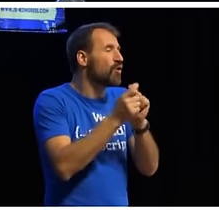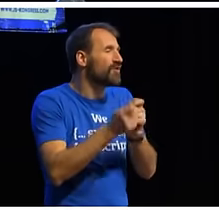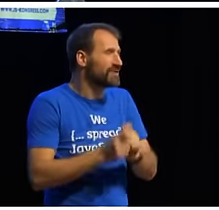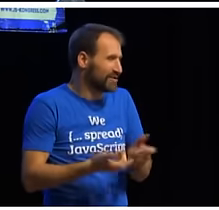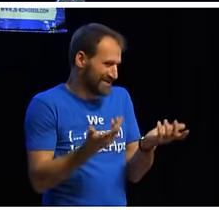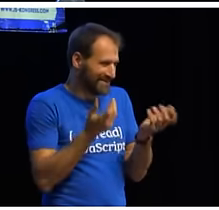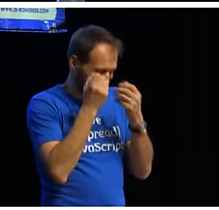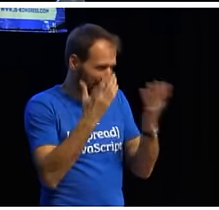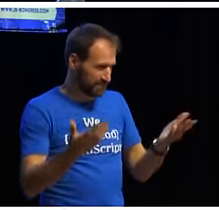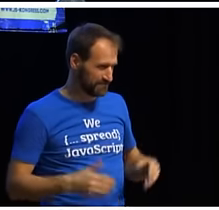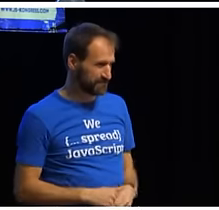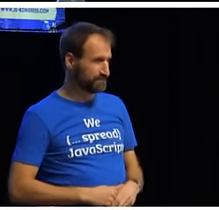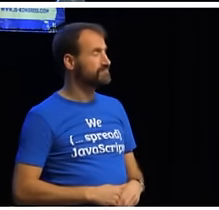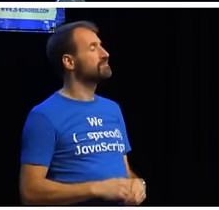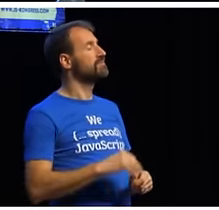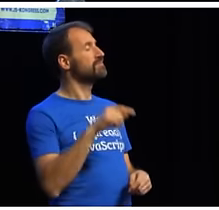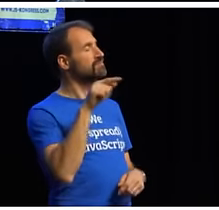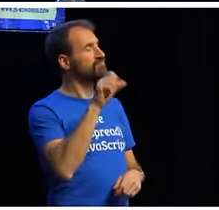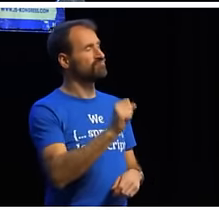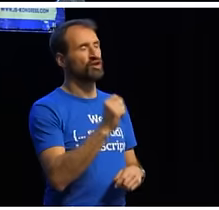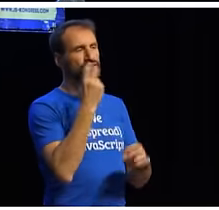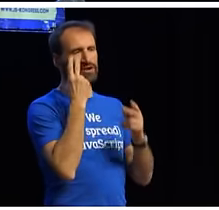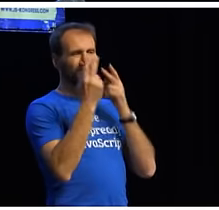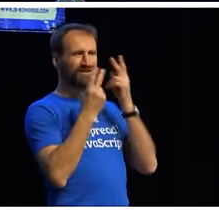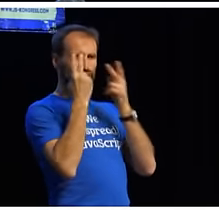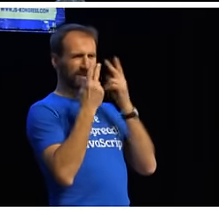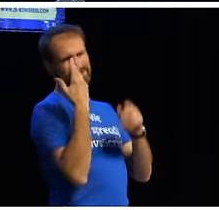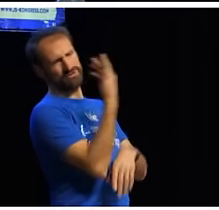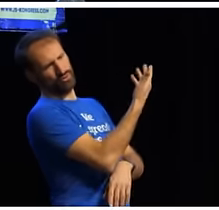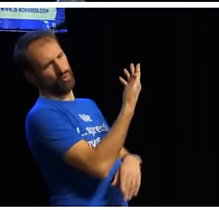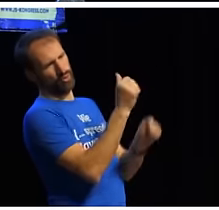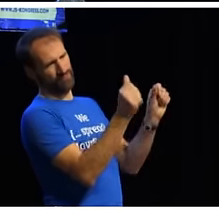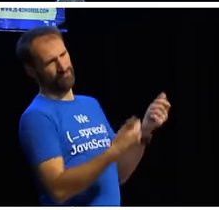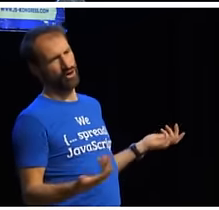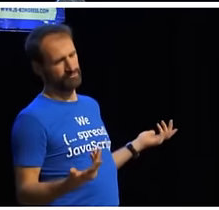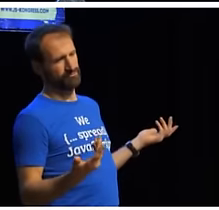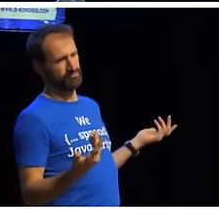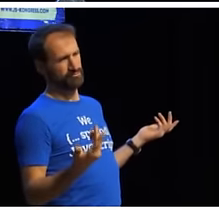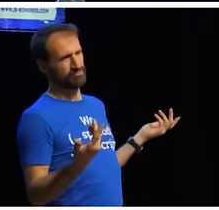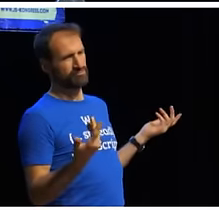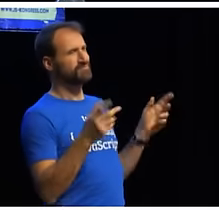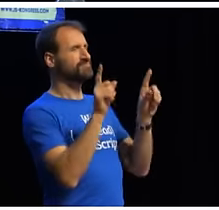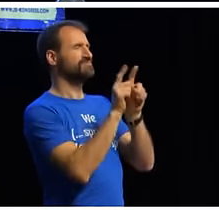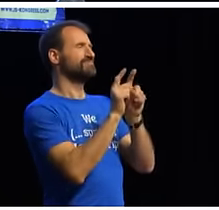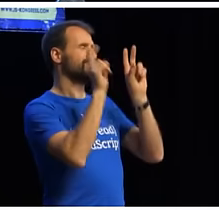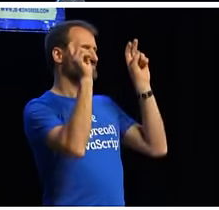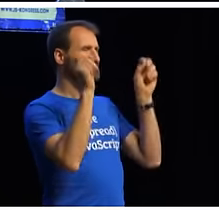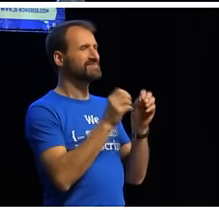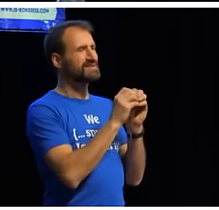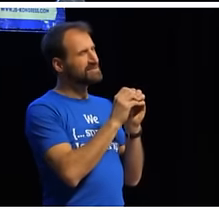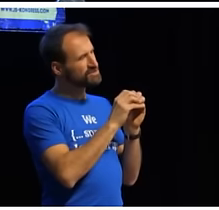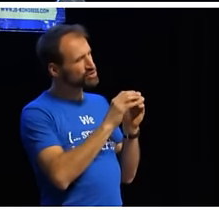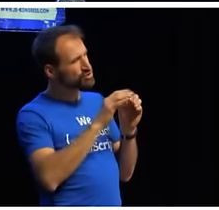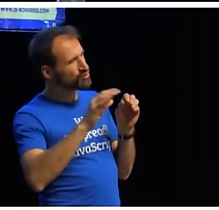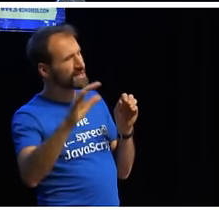So we can visualize it like this. It's basically a stream of events over time. So we get a new